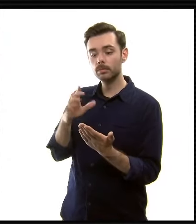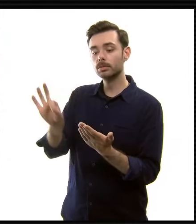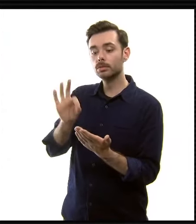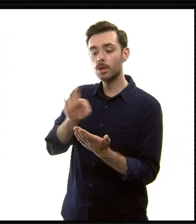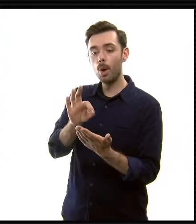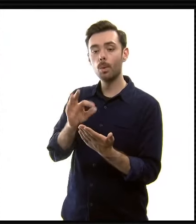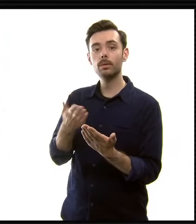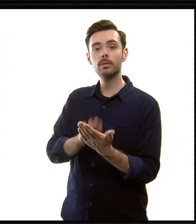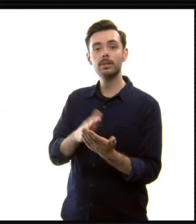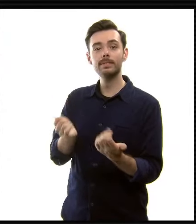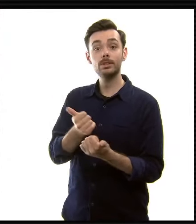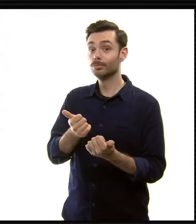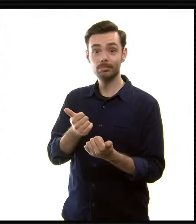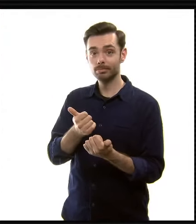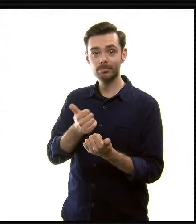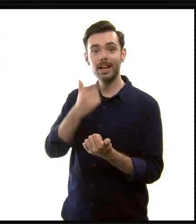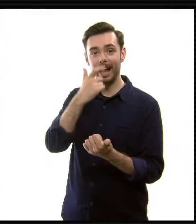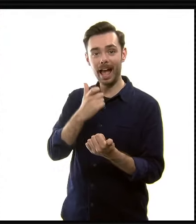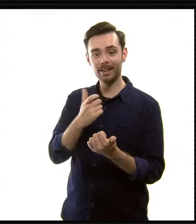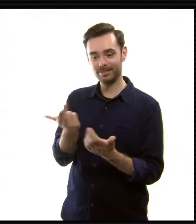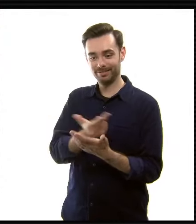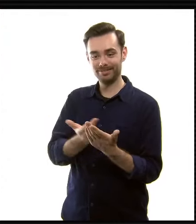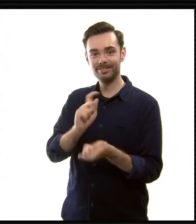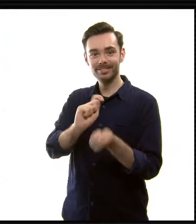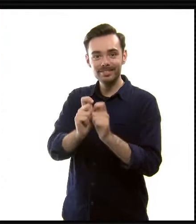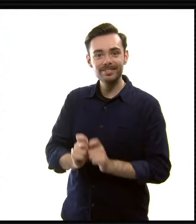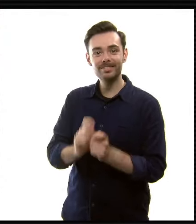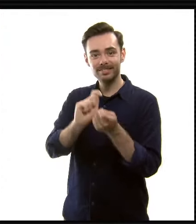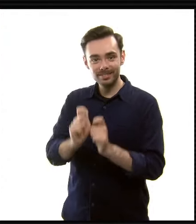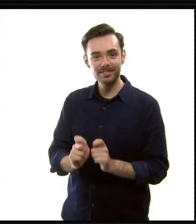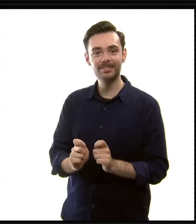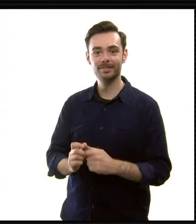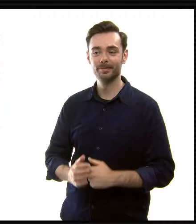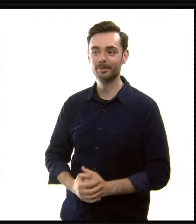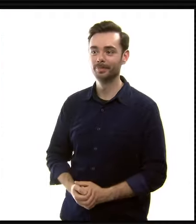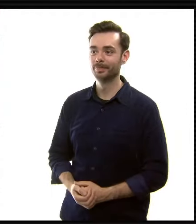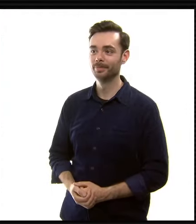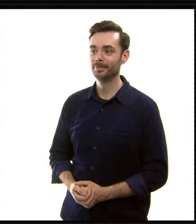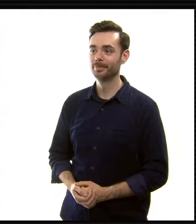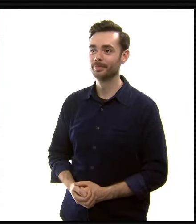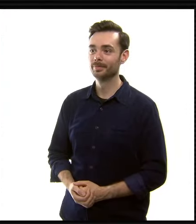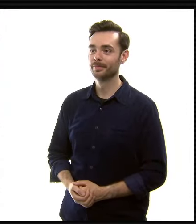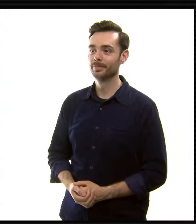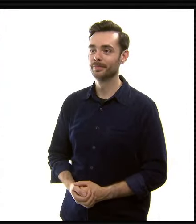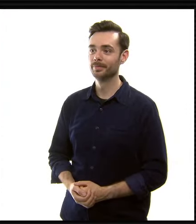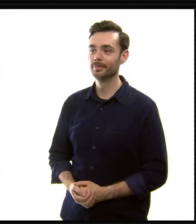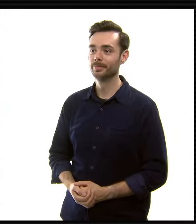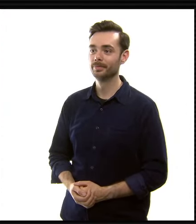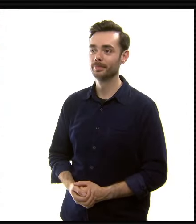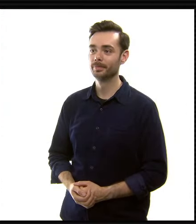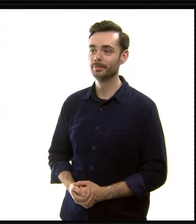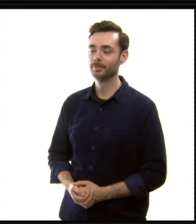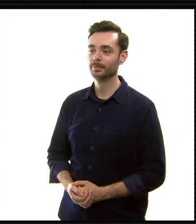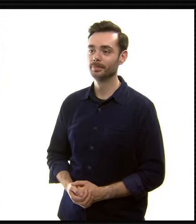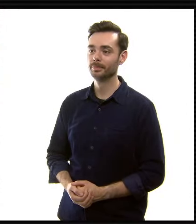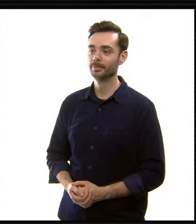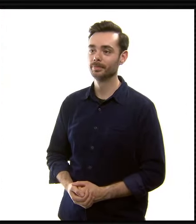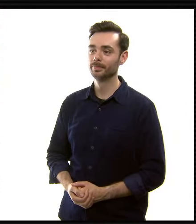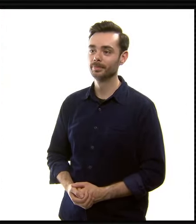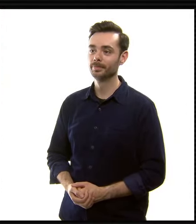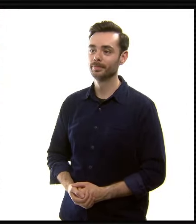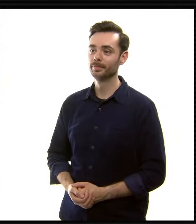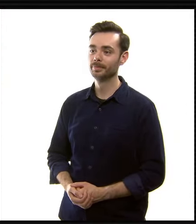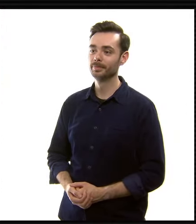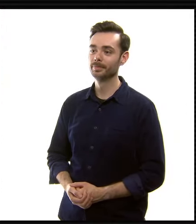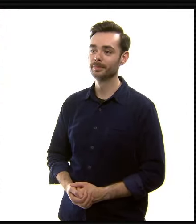and in a myriad of ways to completely unleash your creative side. All right, so let's